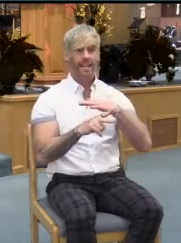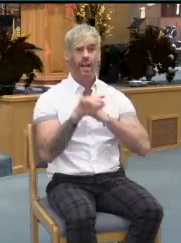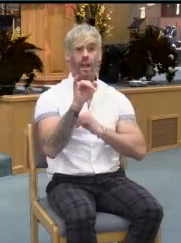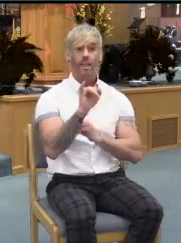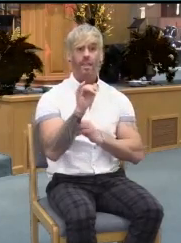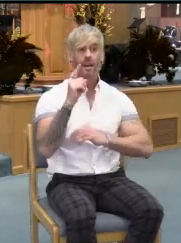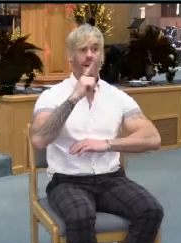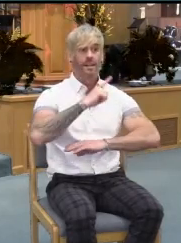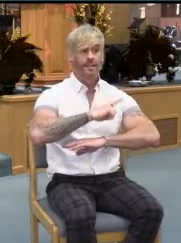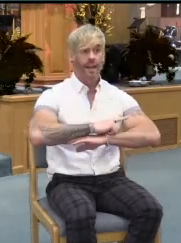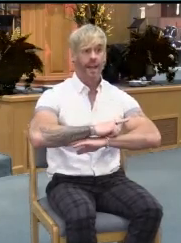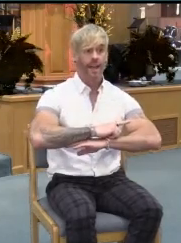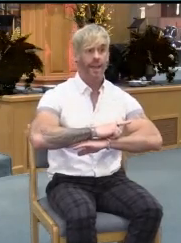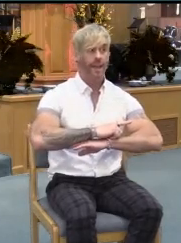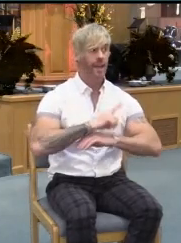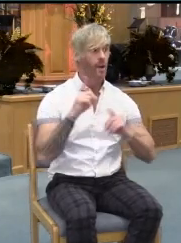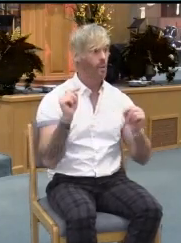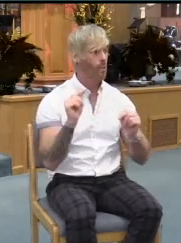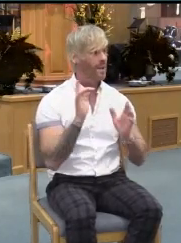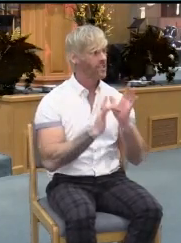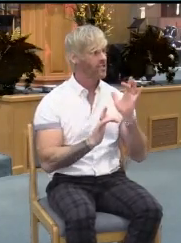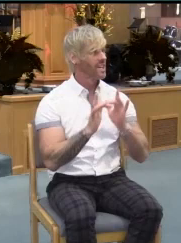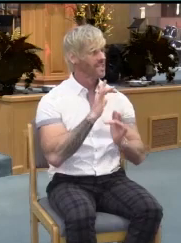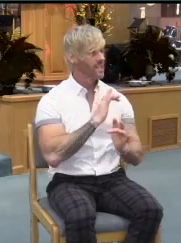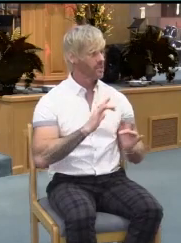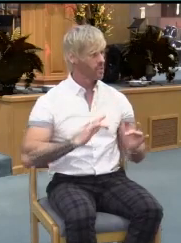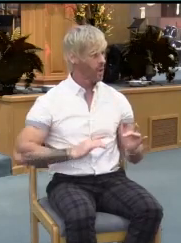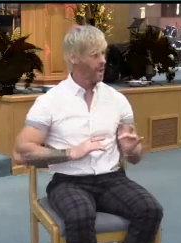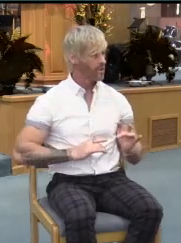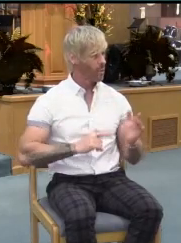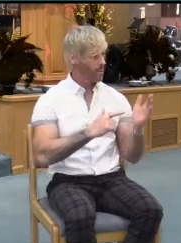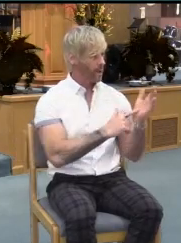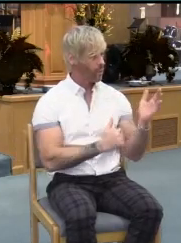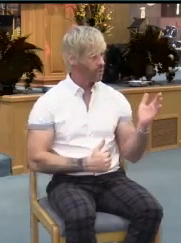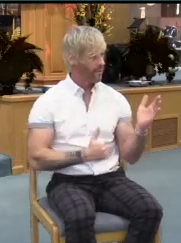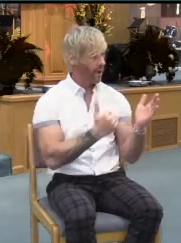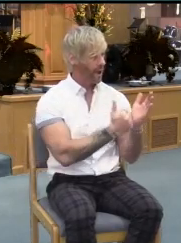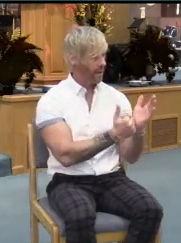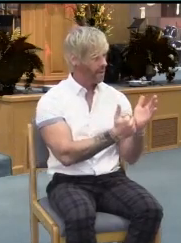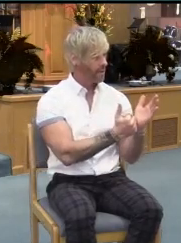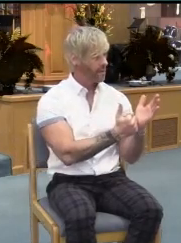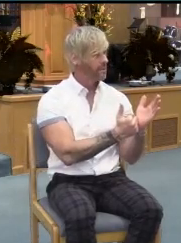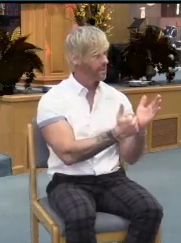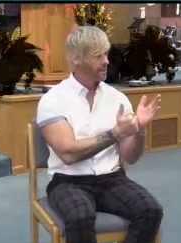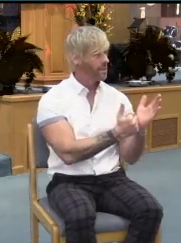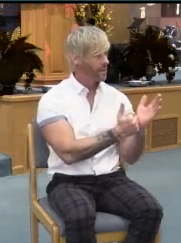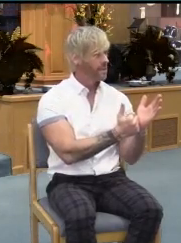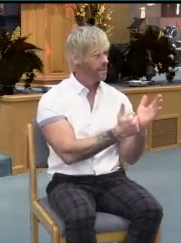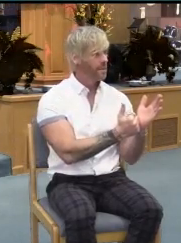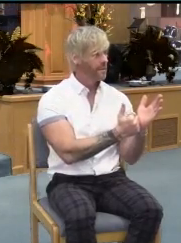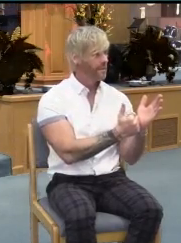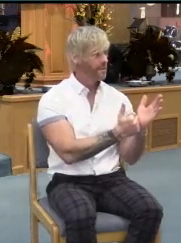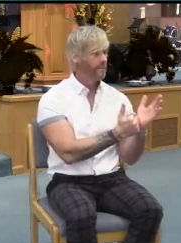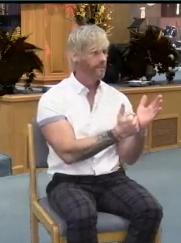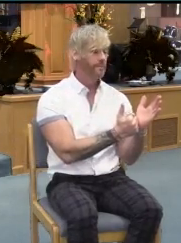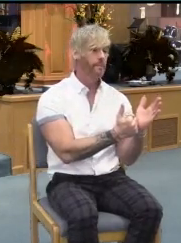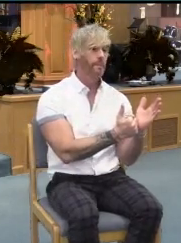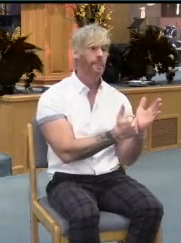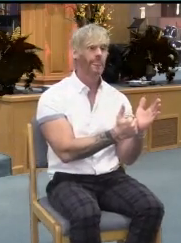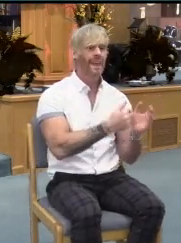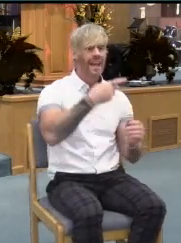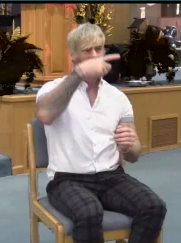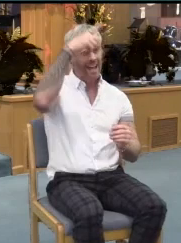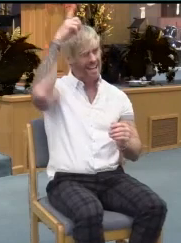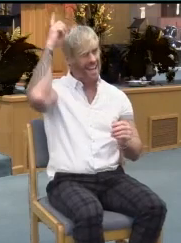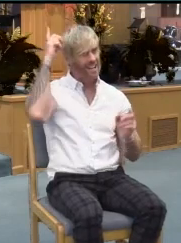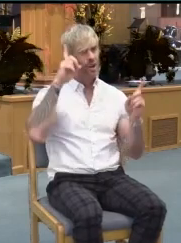day when Jesus Christ would be crucified. And he did that 600 years